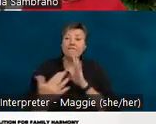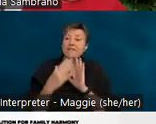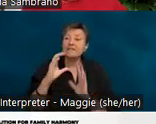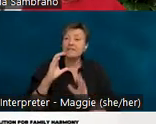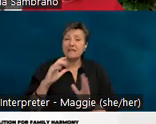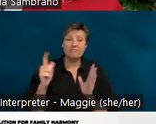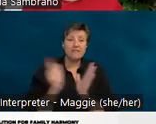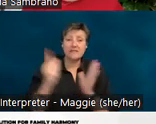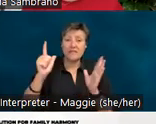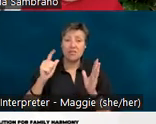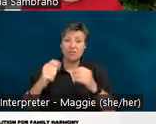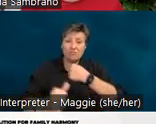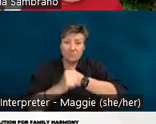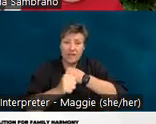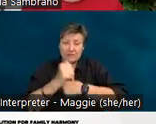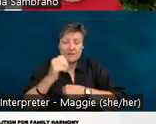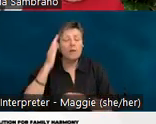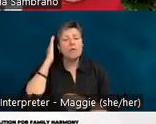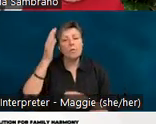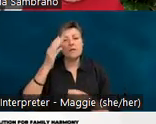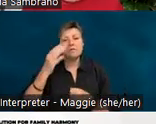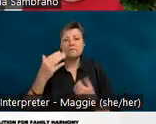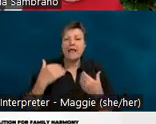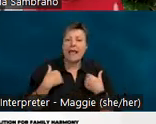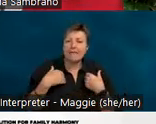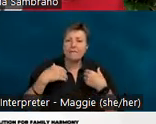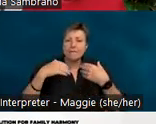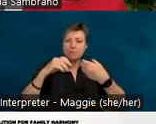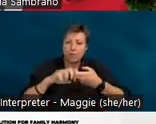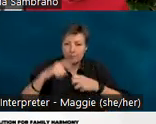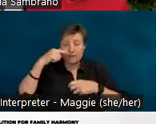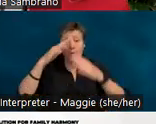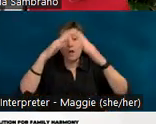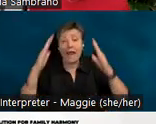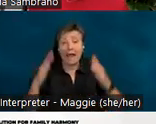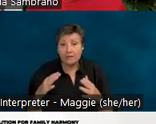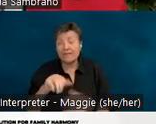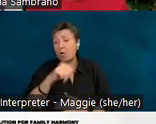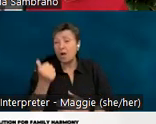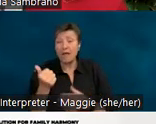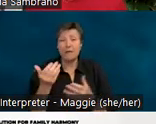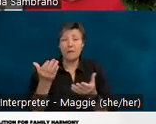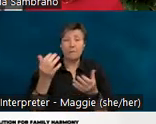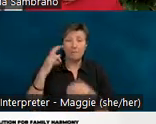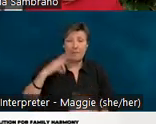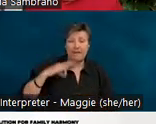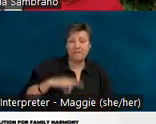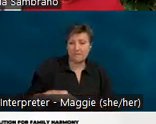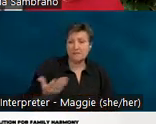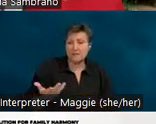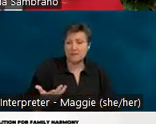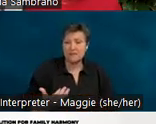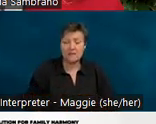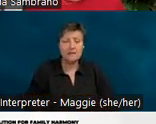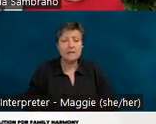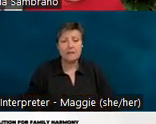be prevented from securing housing or other employment opportunities or benefits because of these criminal charges that they face in addition to their gender identity. And